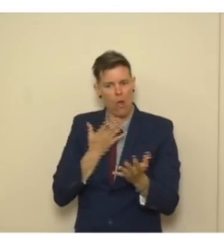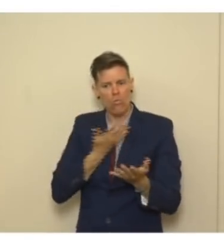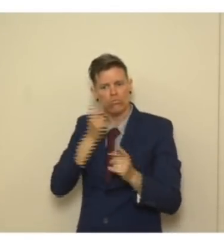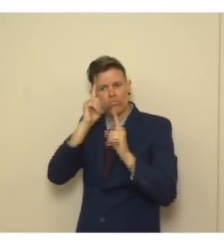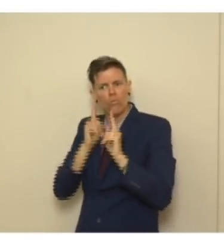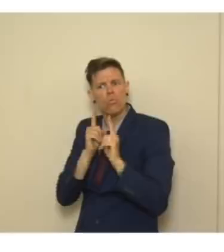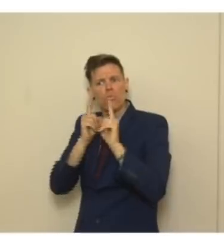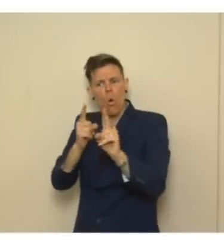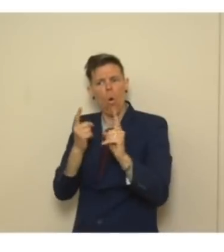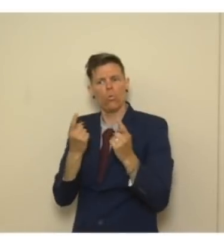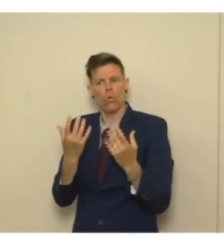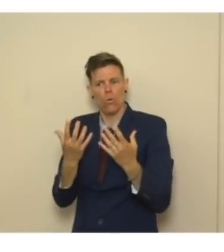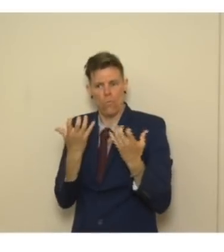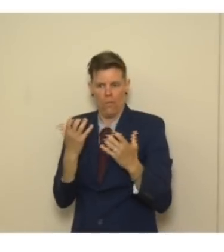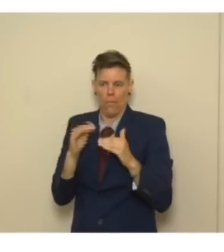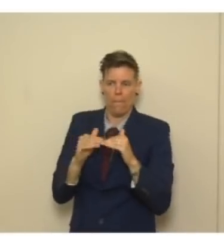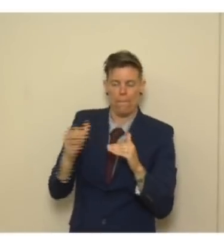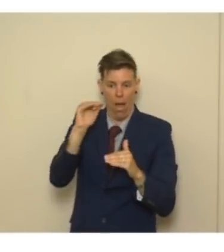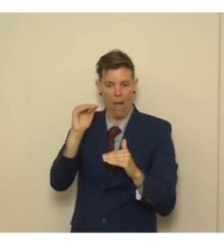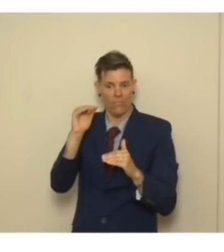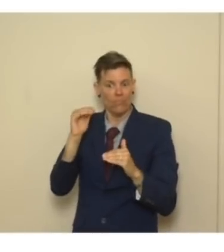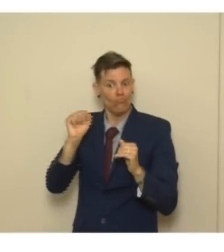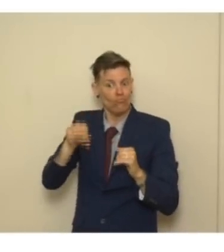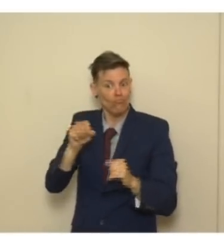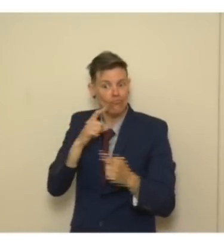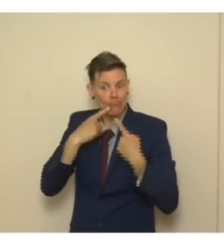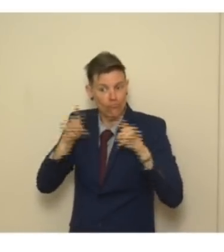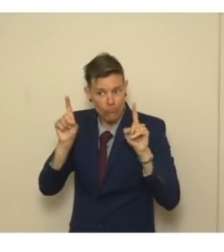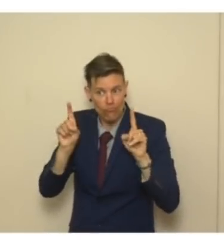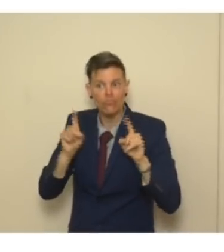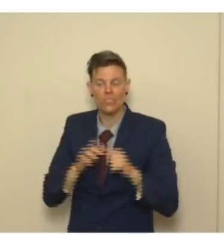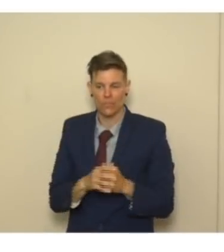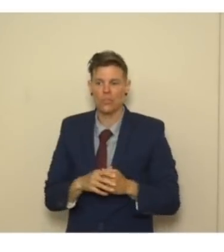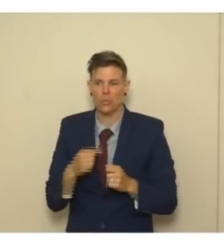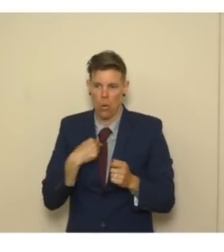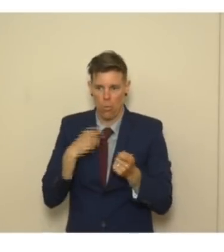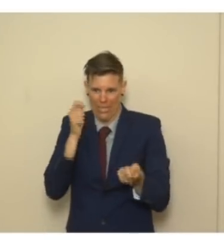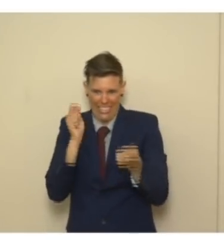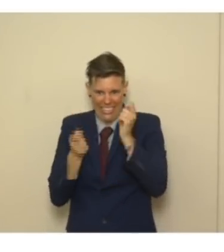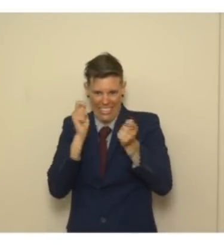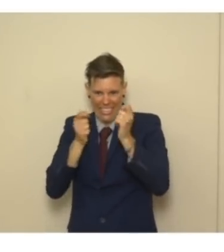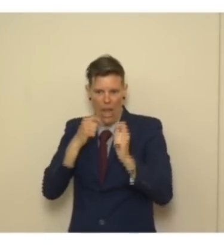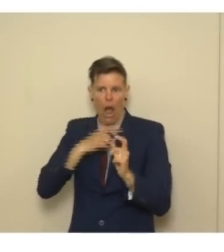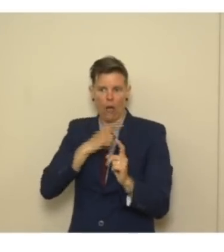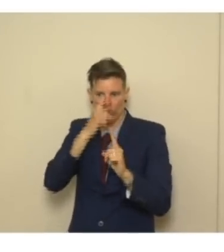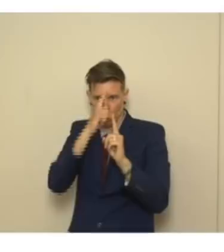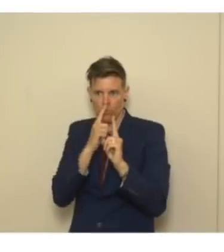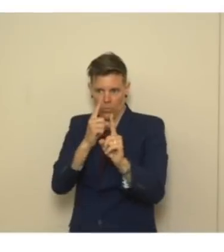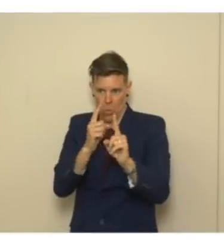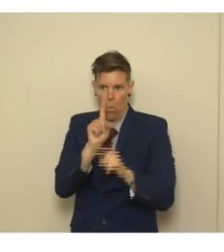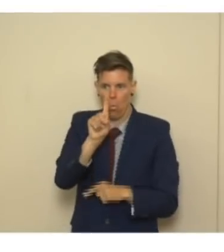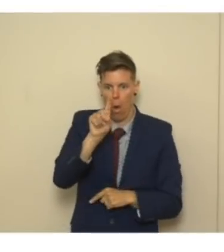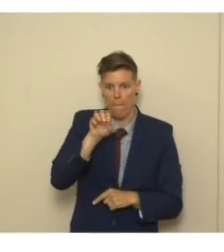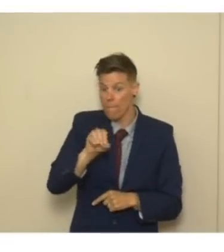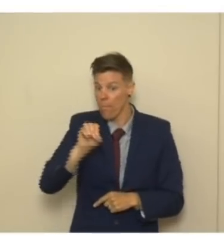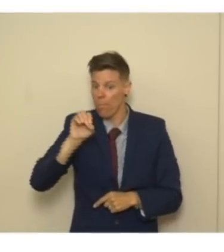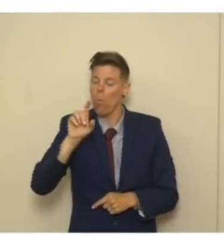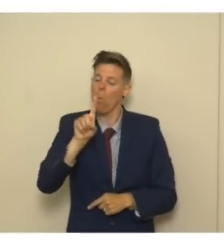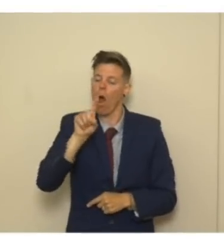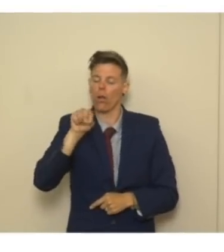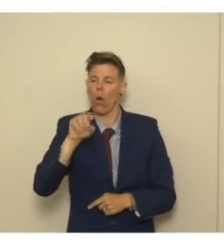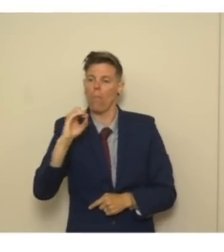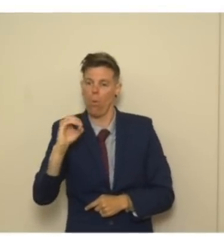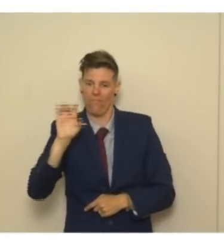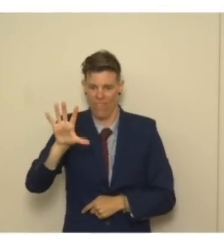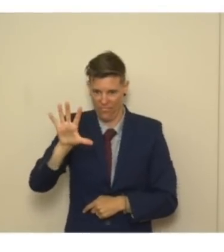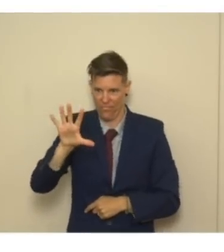sensitive to current changes, moved the target to 1.05. Remember, when we say 1.05, or today when we say the spread rate